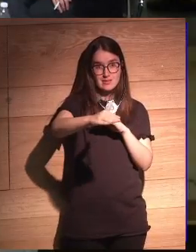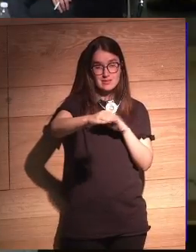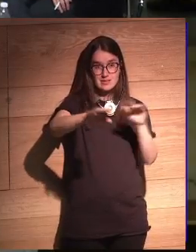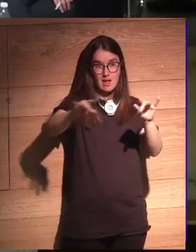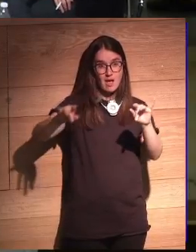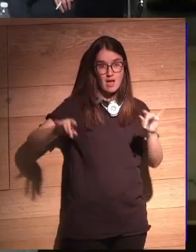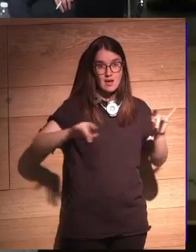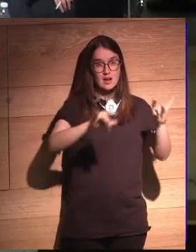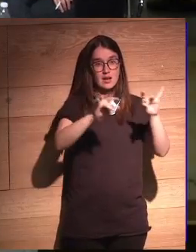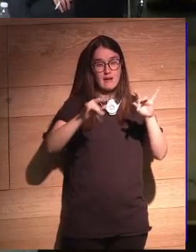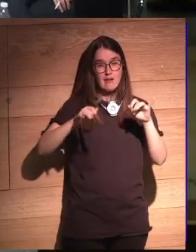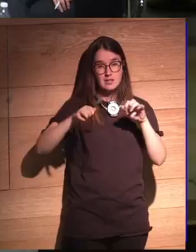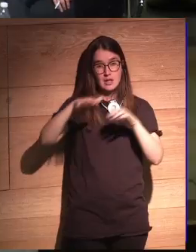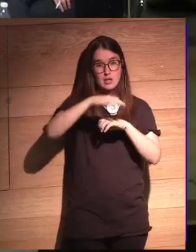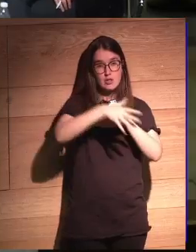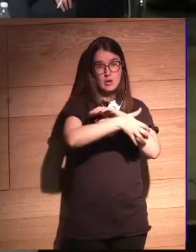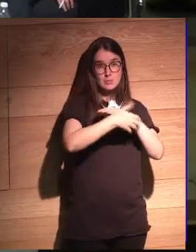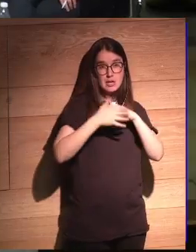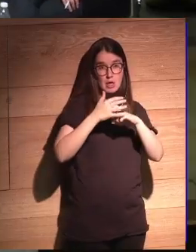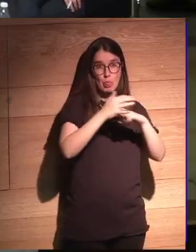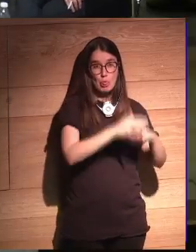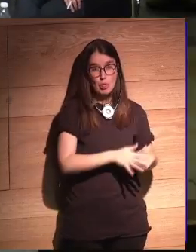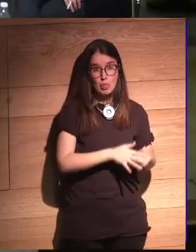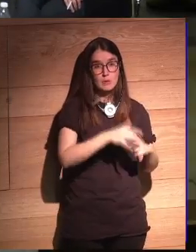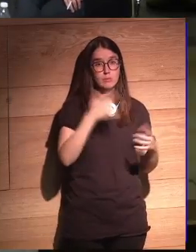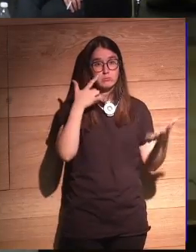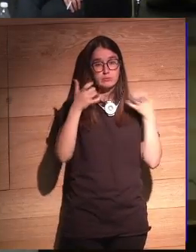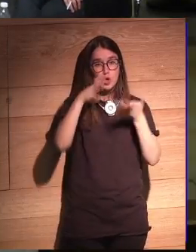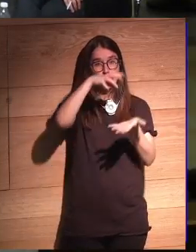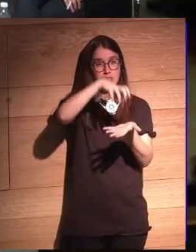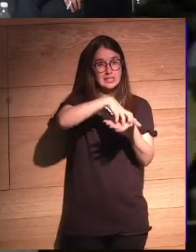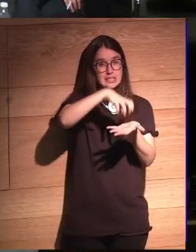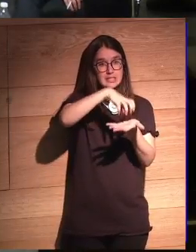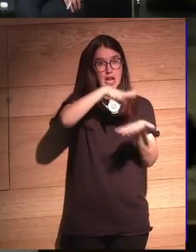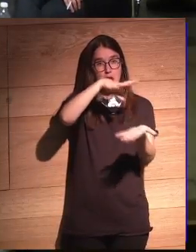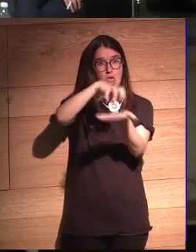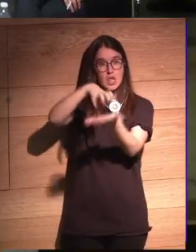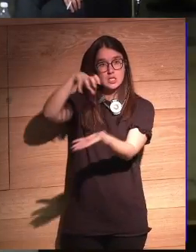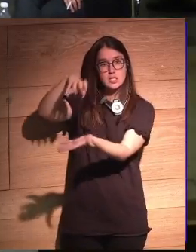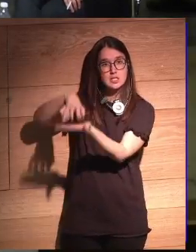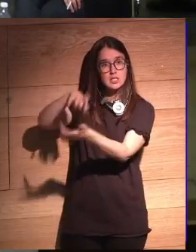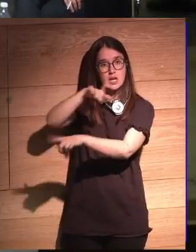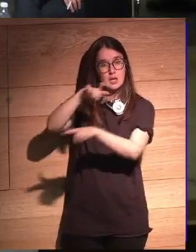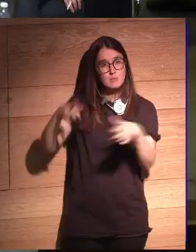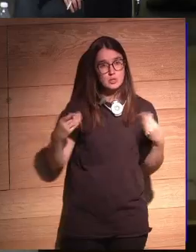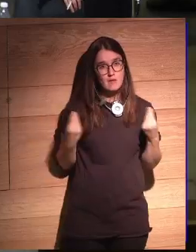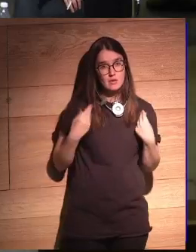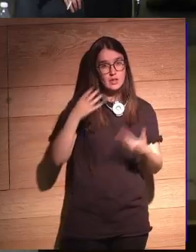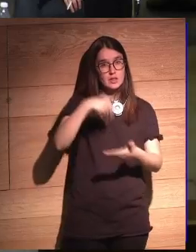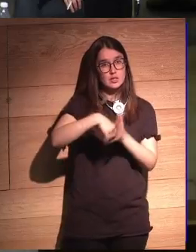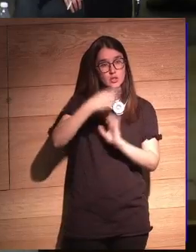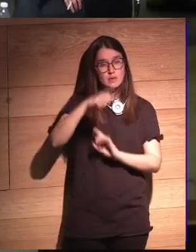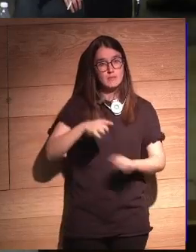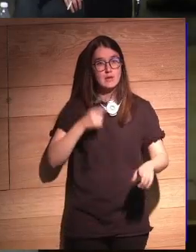homes sitting on individual plots of land were directly subsidized through their mortgages by